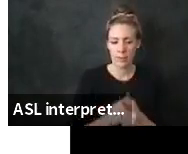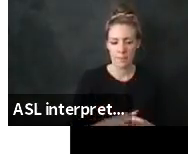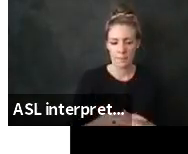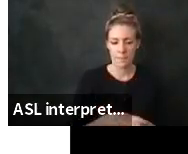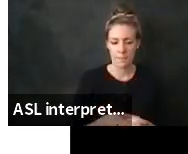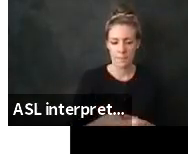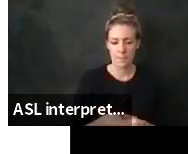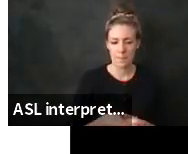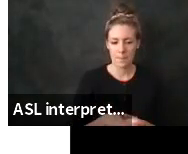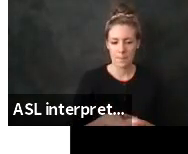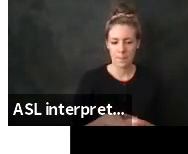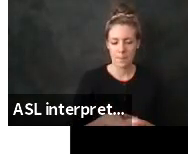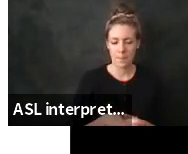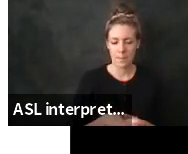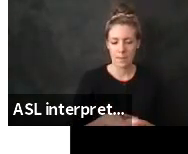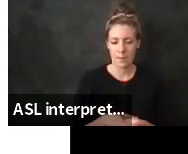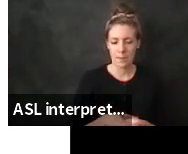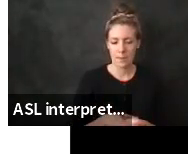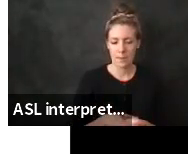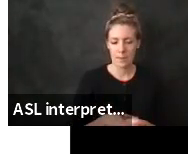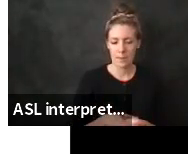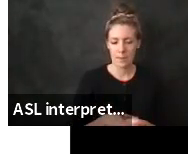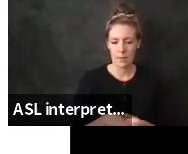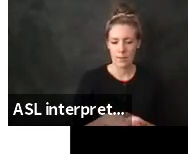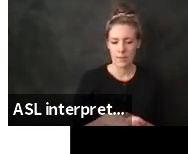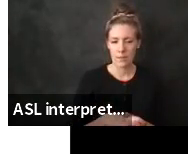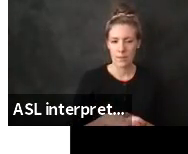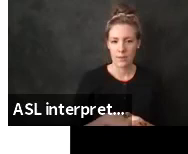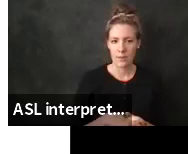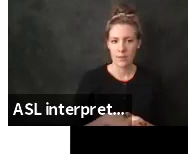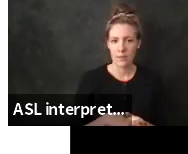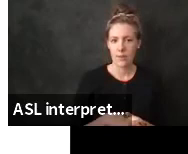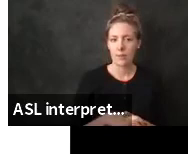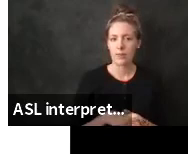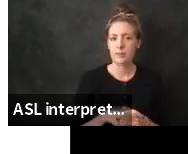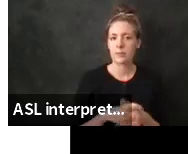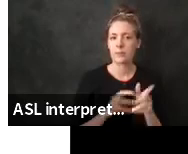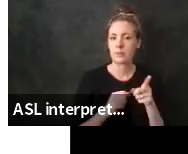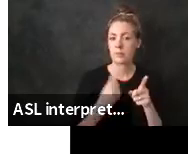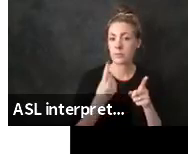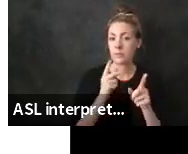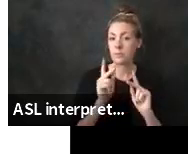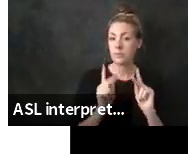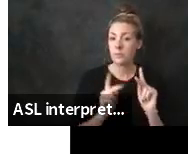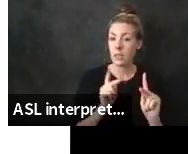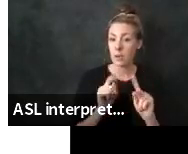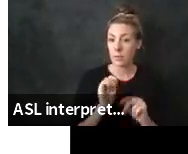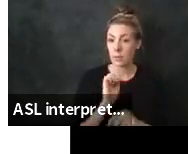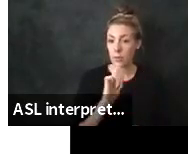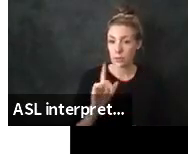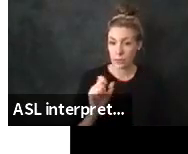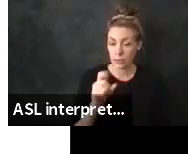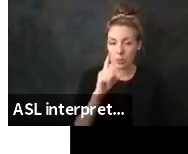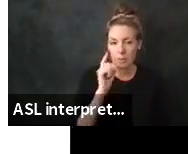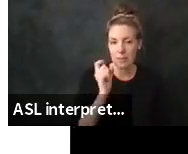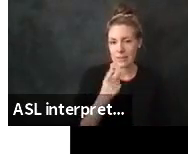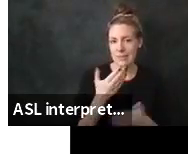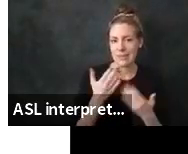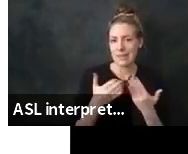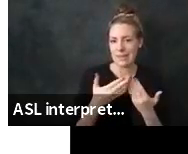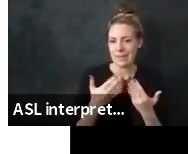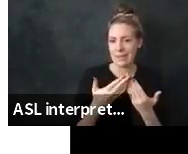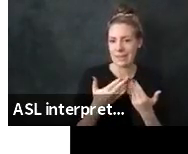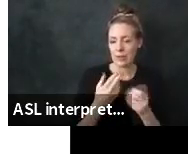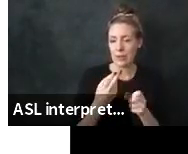District R is becoming one of the most popular tools that we have out there because it's very easy to use